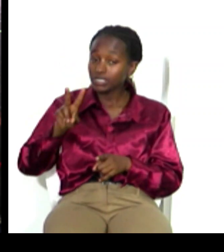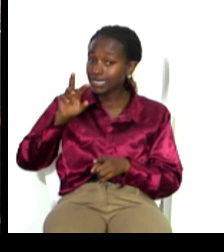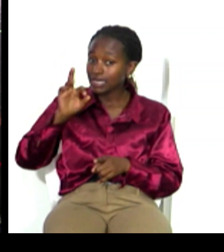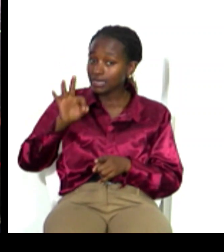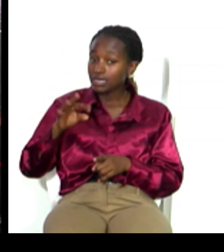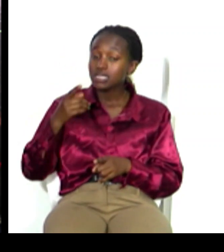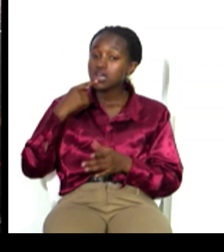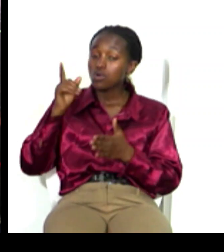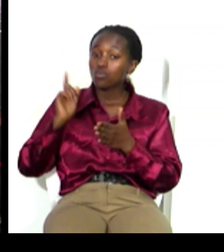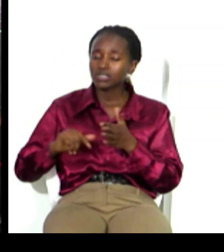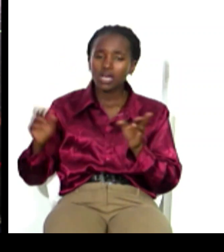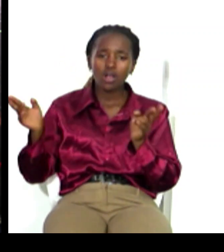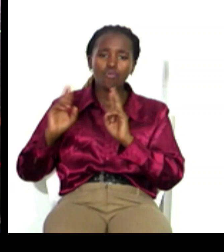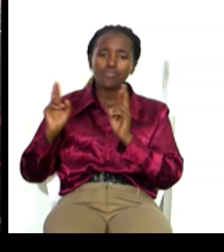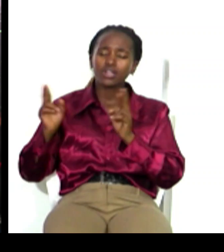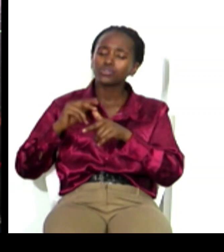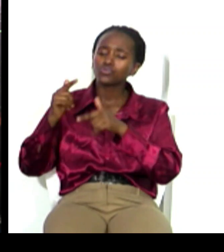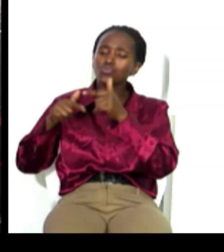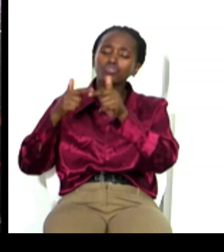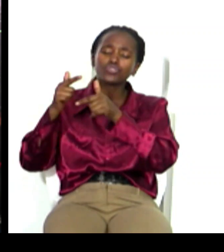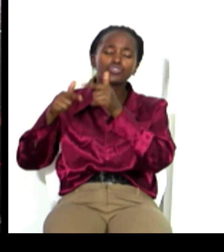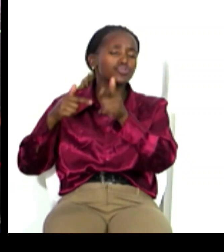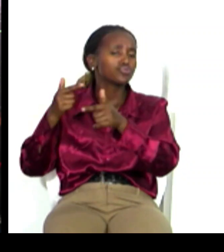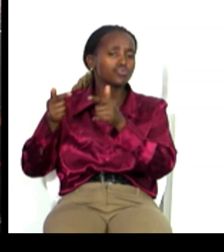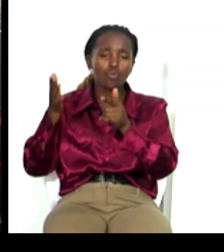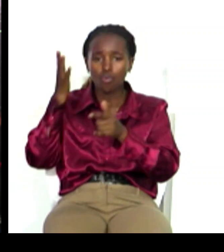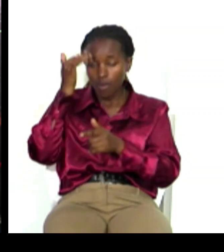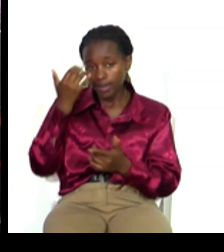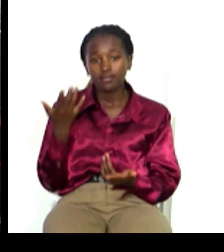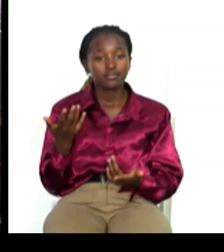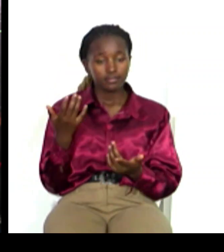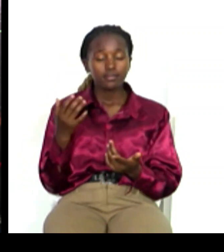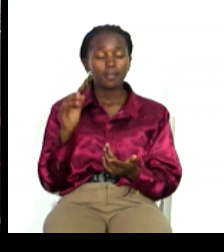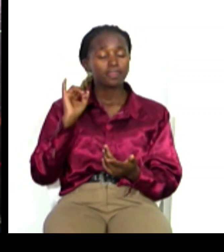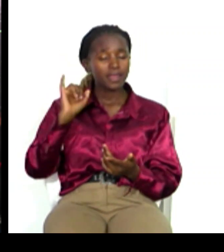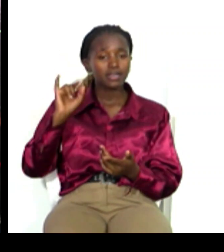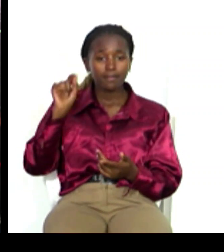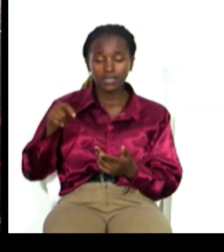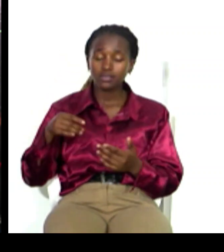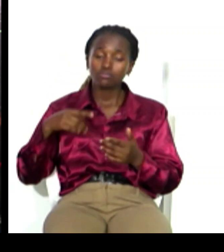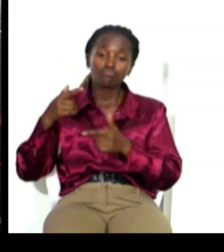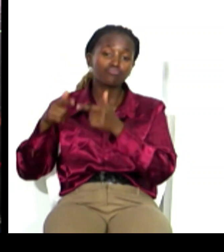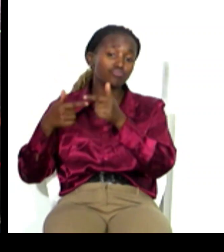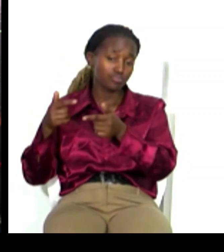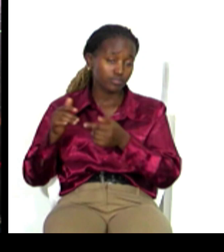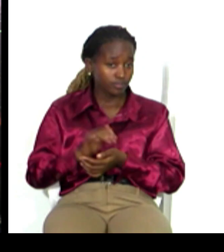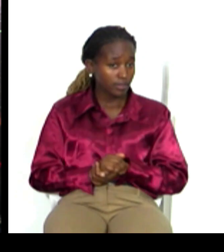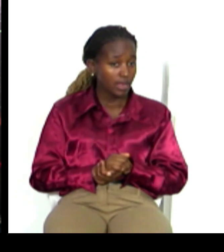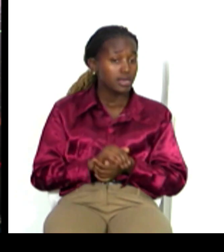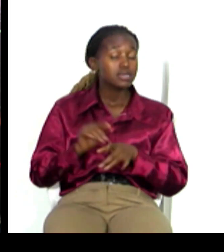said that he's going to fight again. Do you know the reason why people are insinuating that that